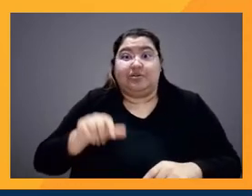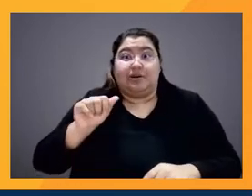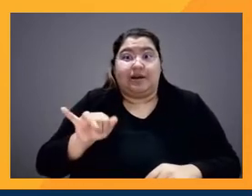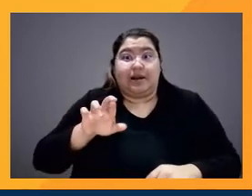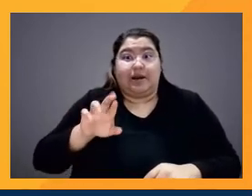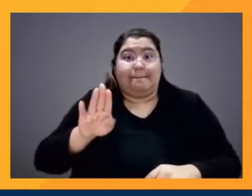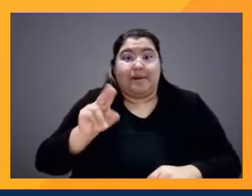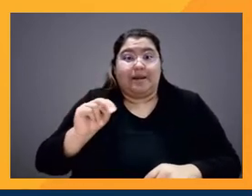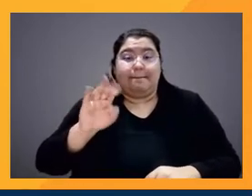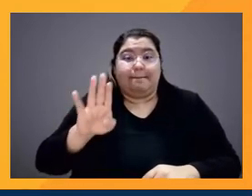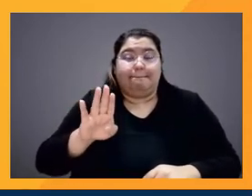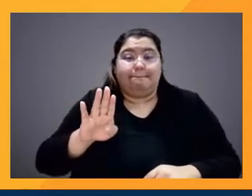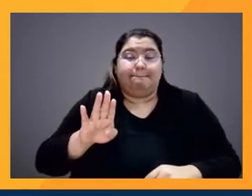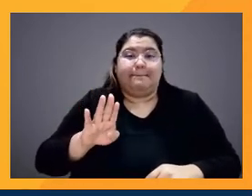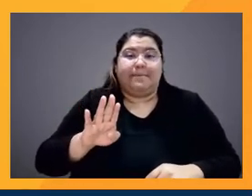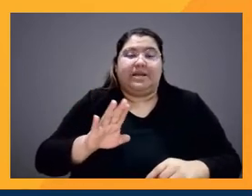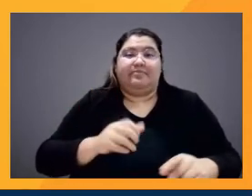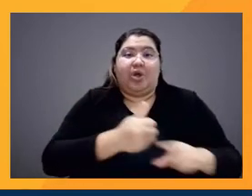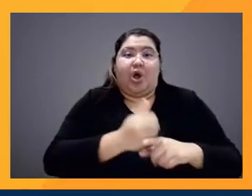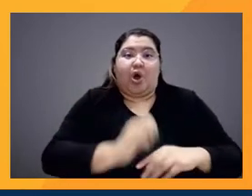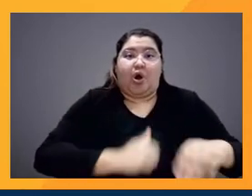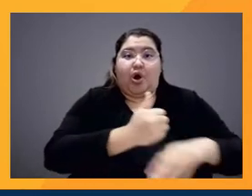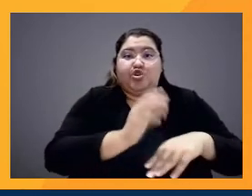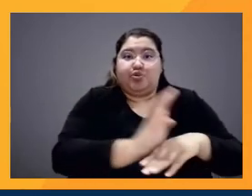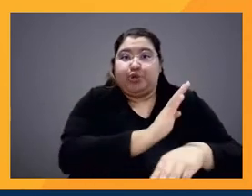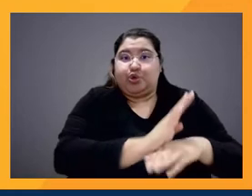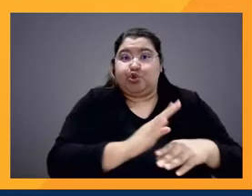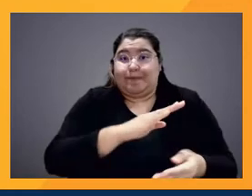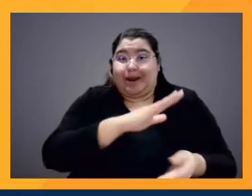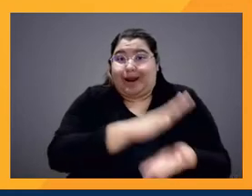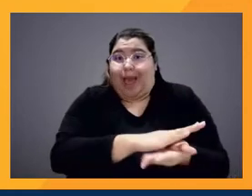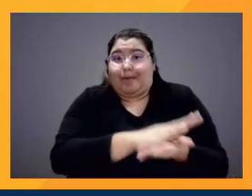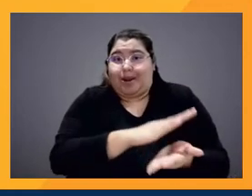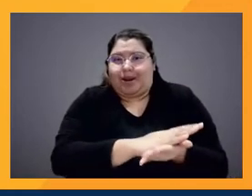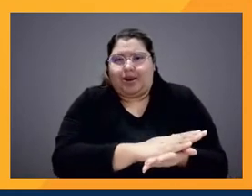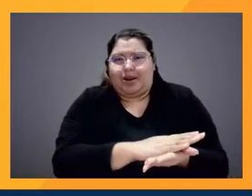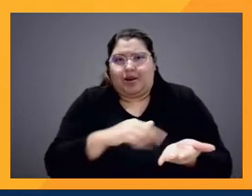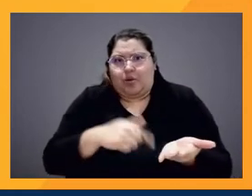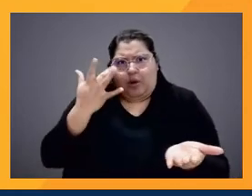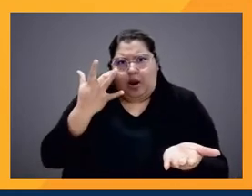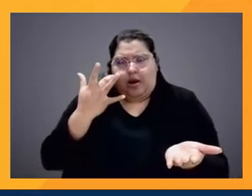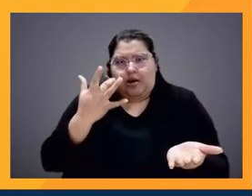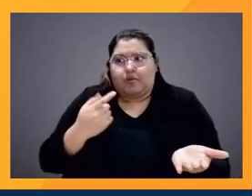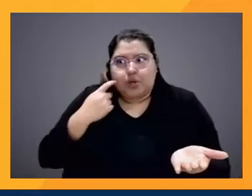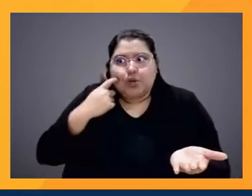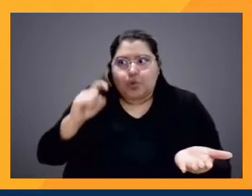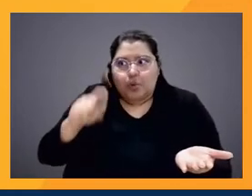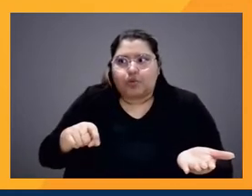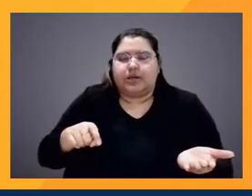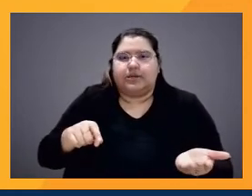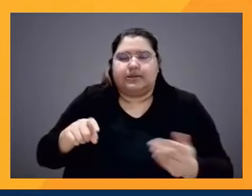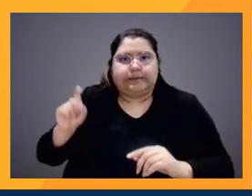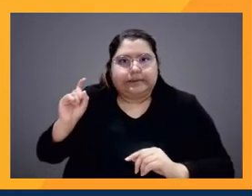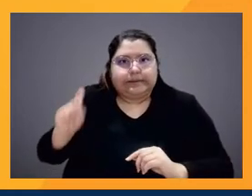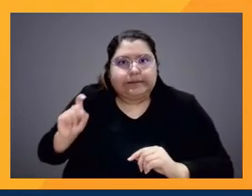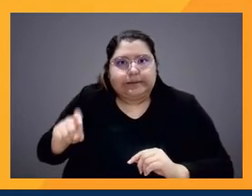been focused on ensuring our programs and our platform can reach diverse communities, right? It's economic